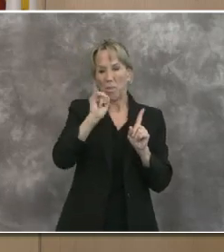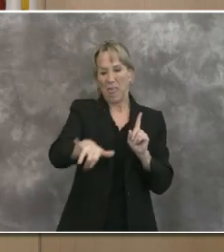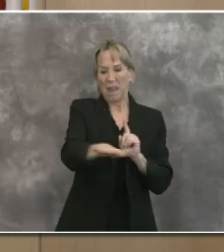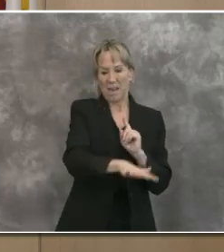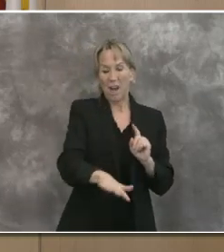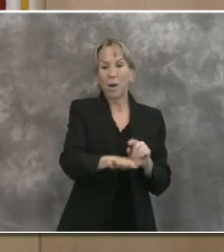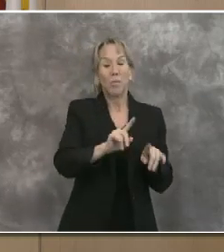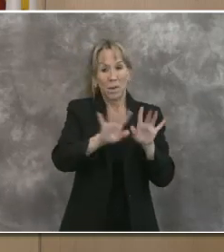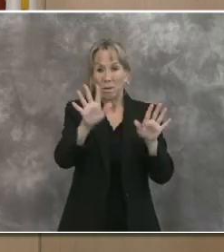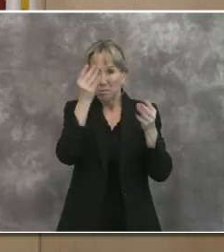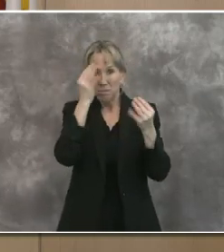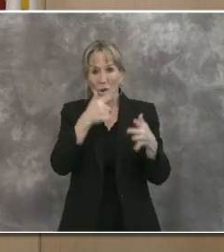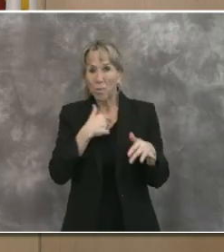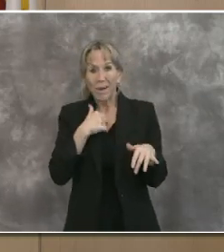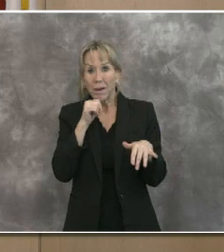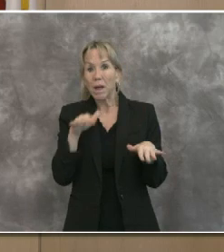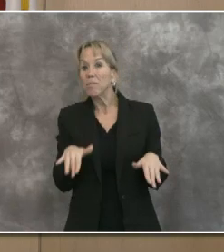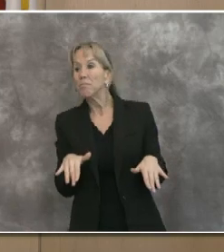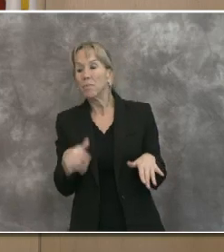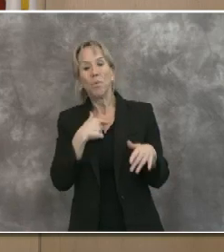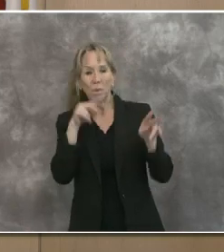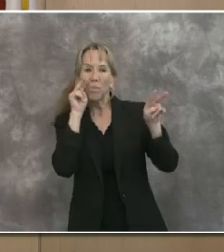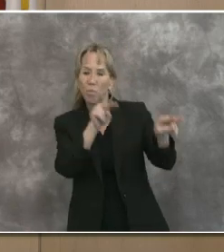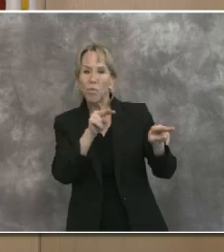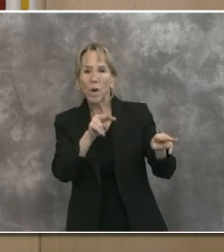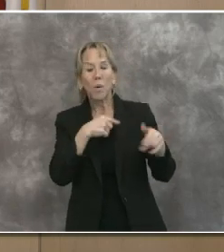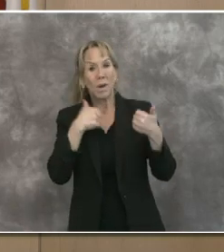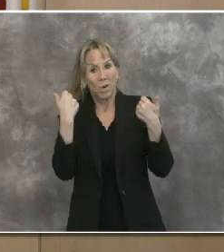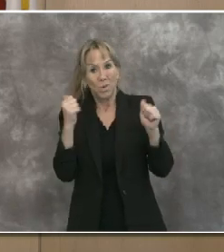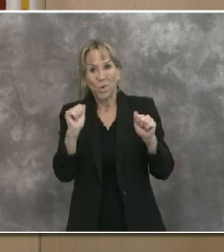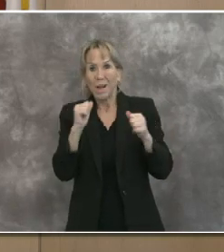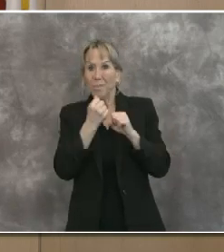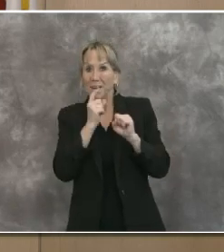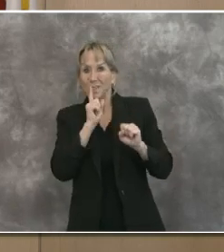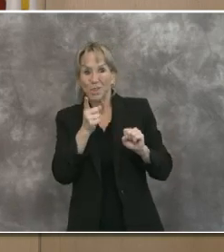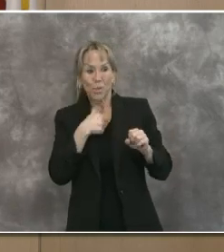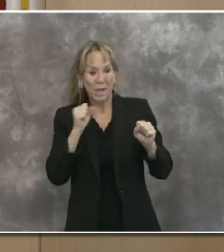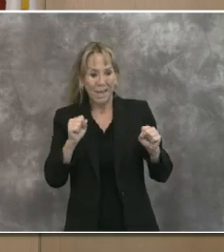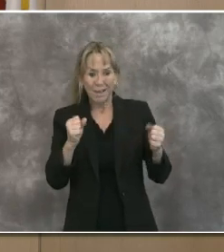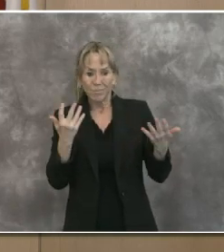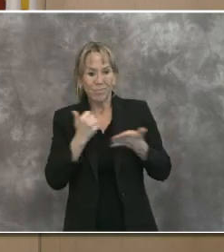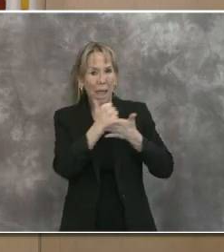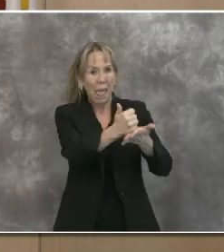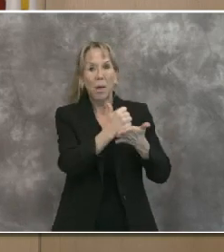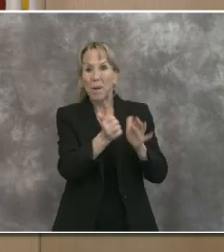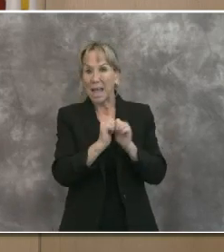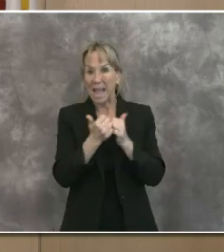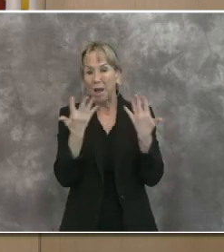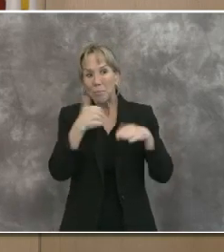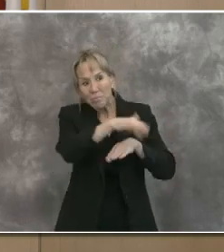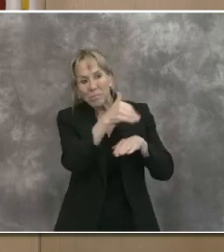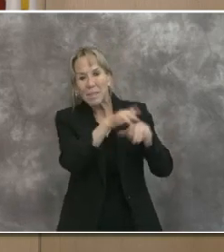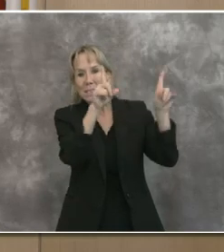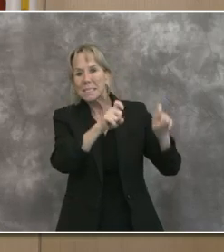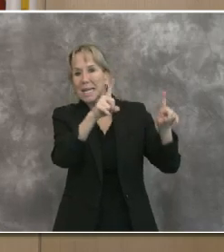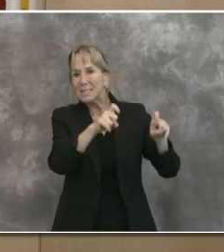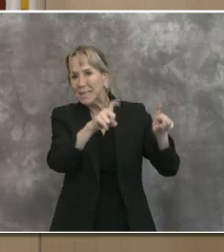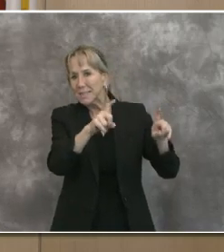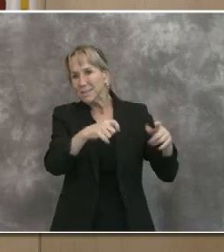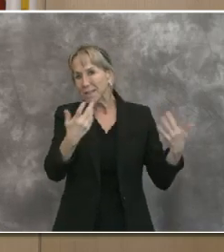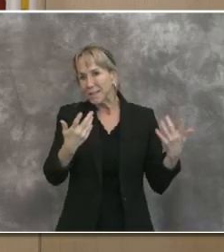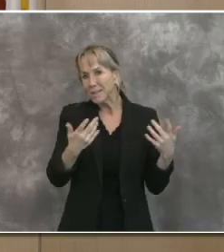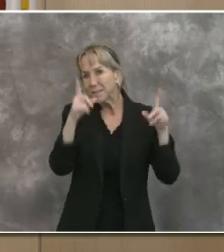closely monitoring the cases and trying to deploy testing resources so that we can test individuals